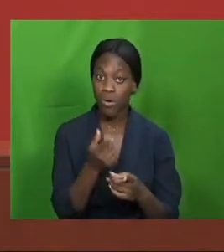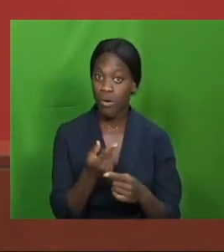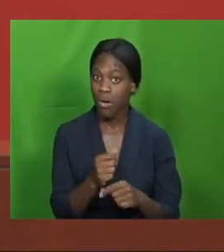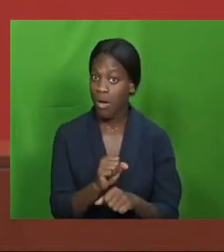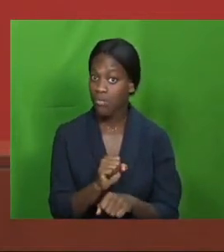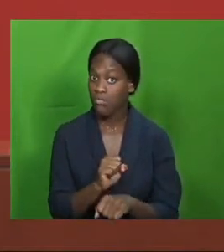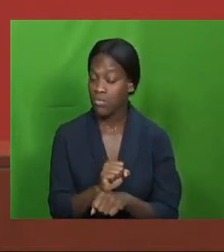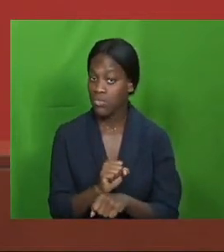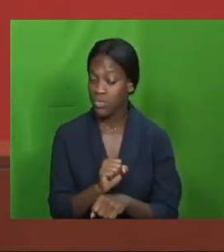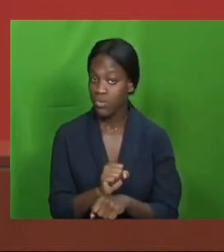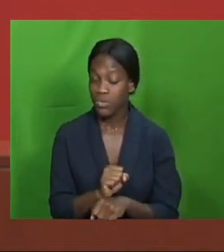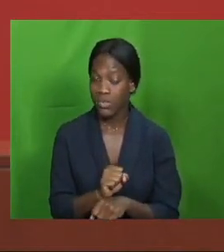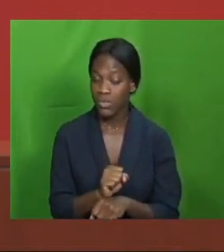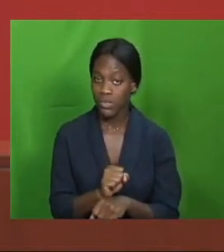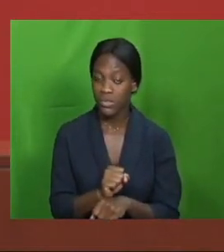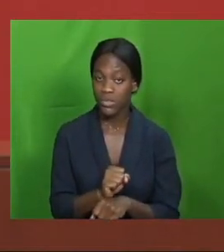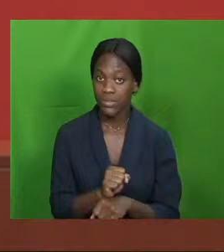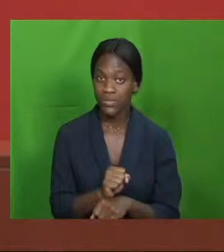by